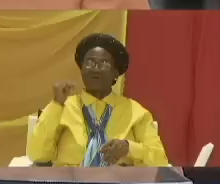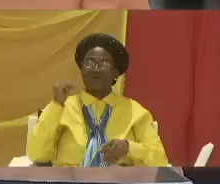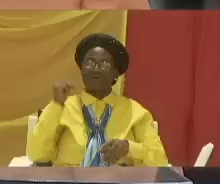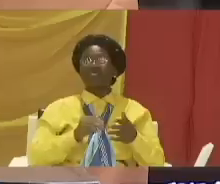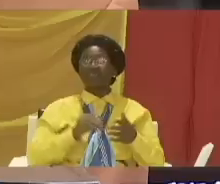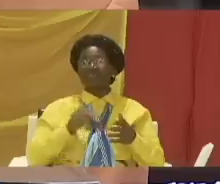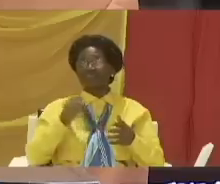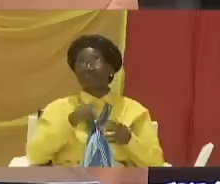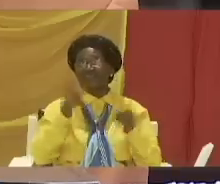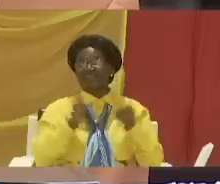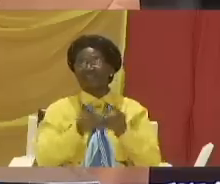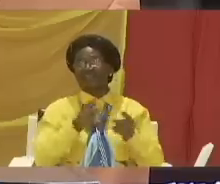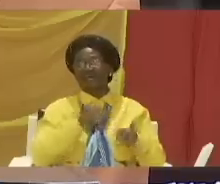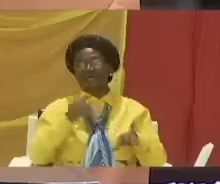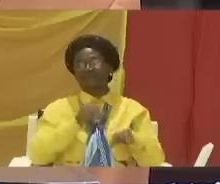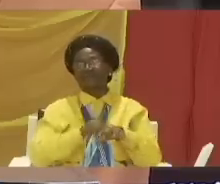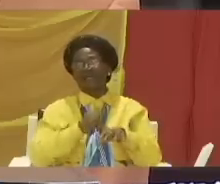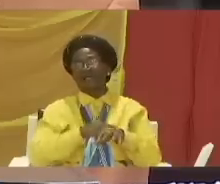okay, daddy, good.